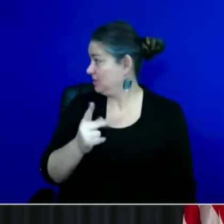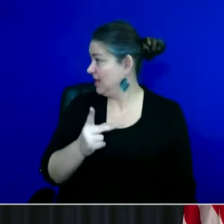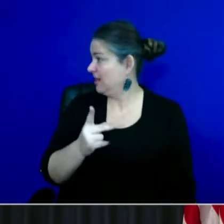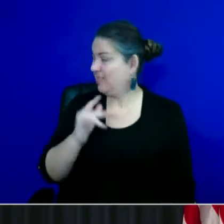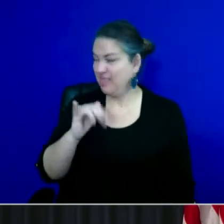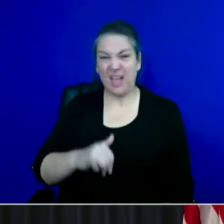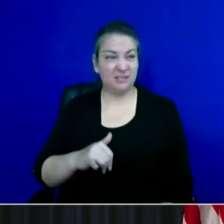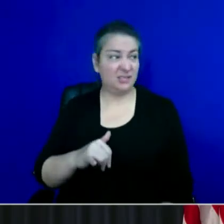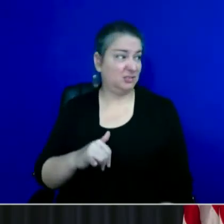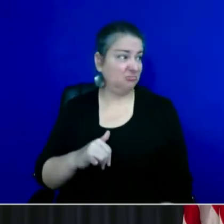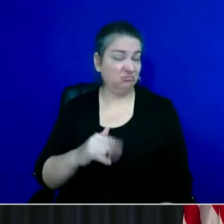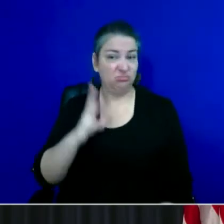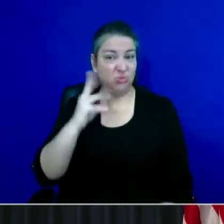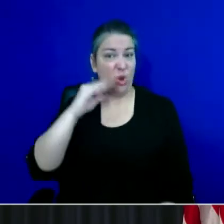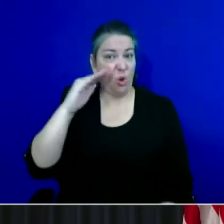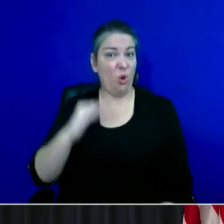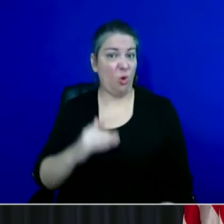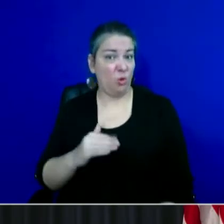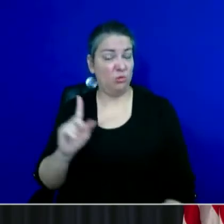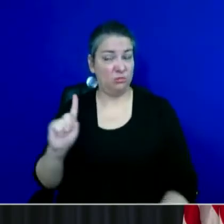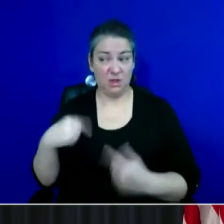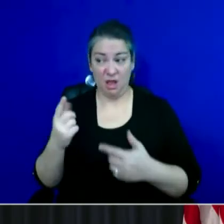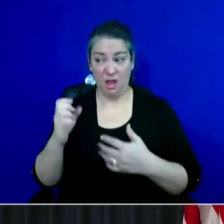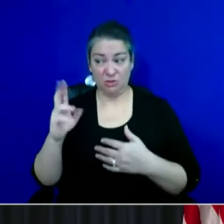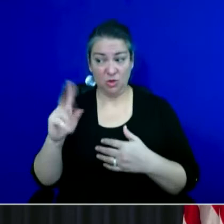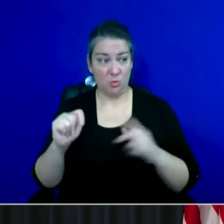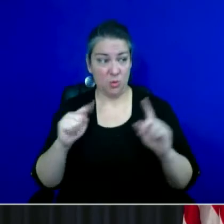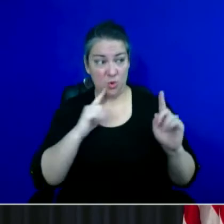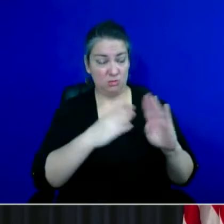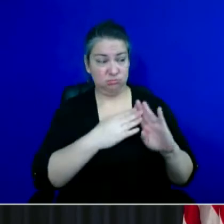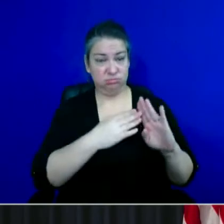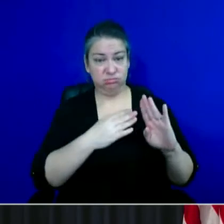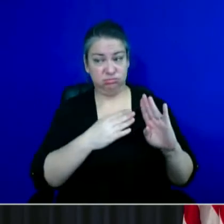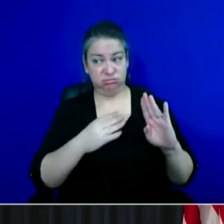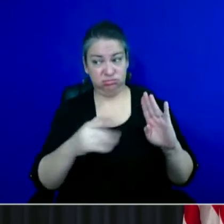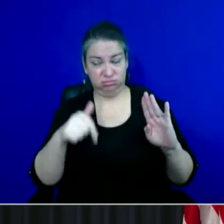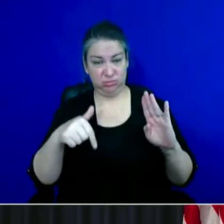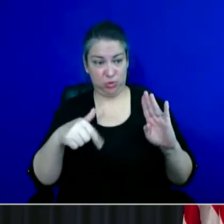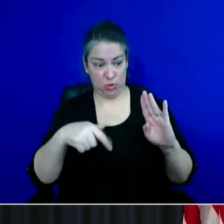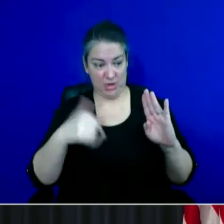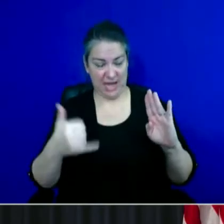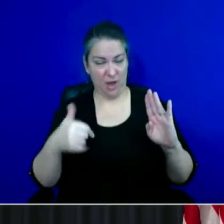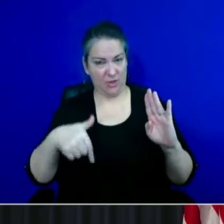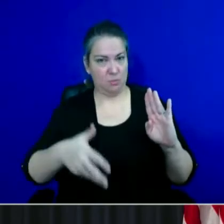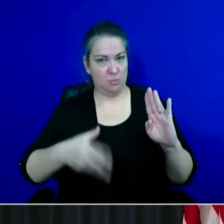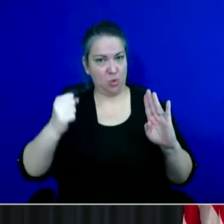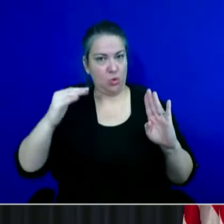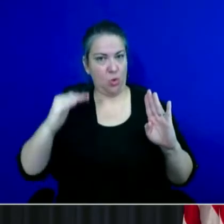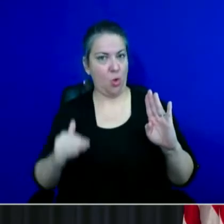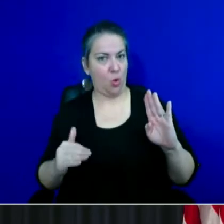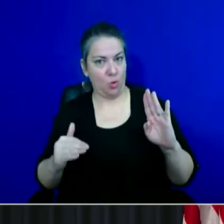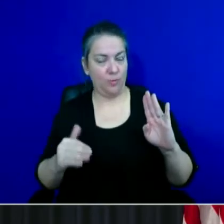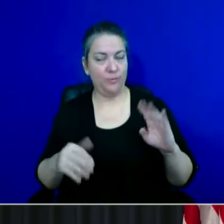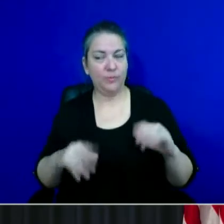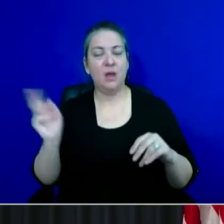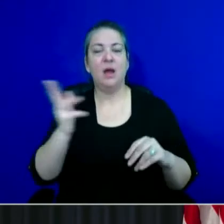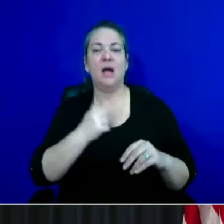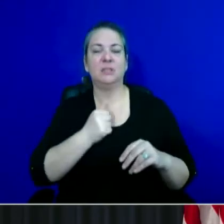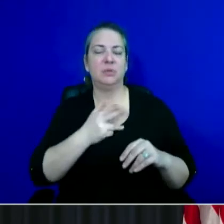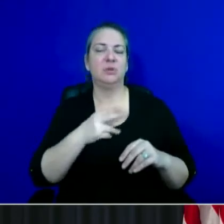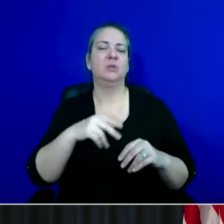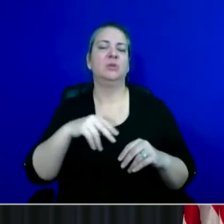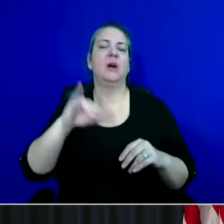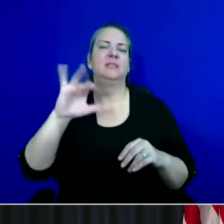since October the 8th. Our hospitalization, ICU, and ventilator numbers are all pretty